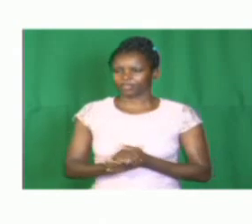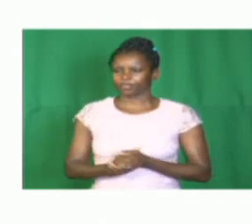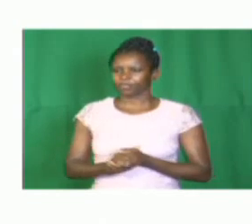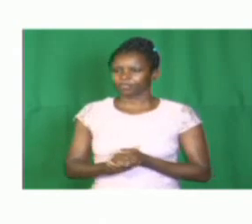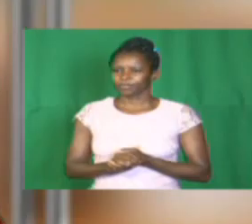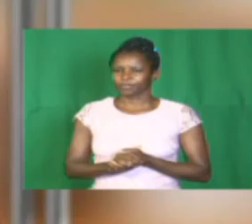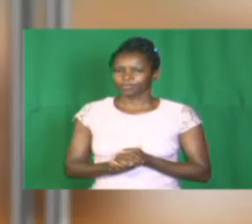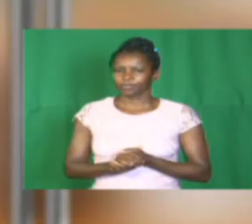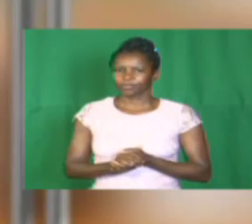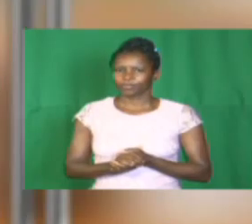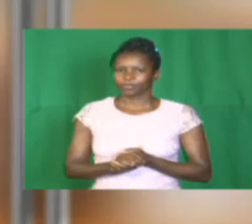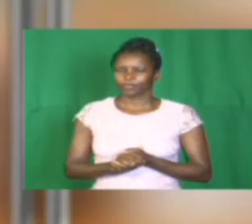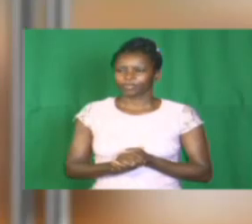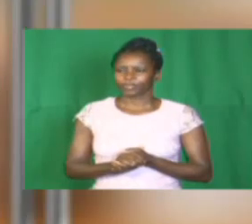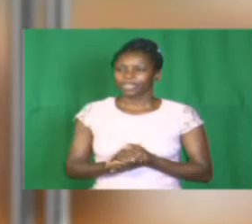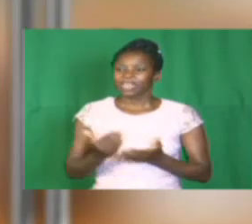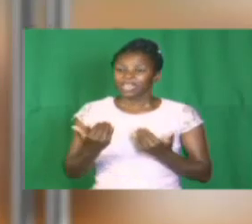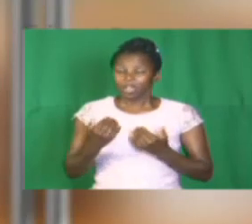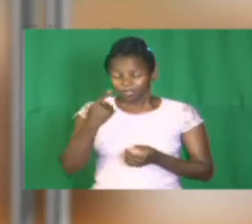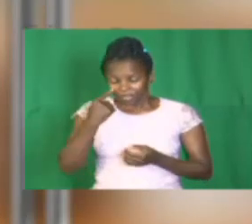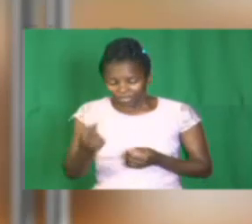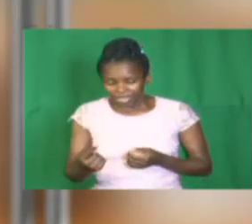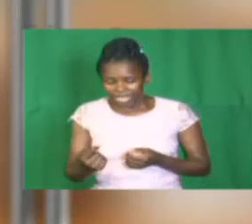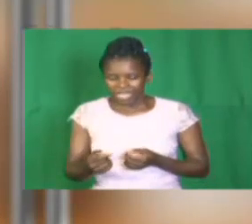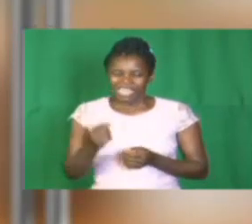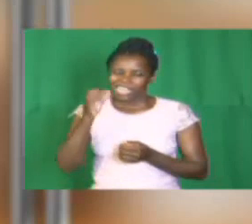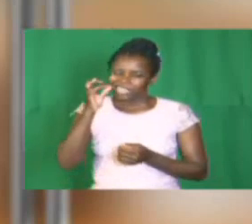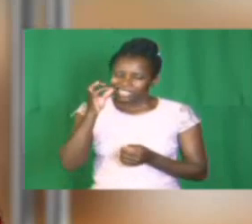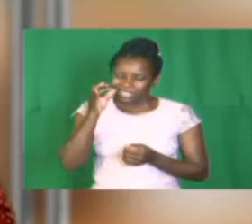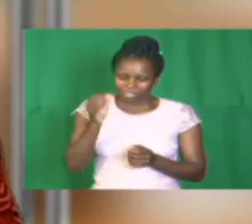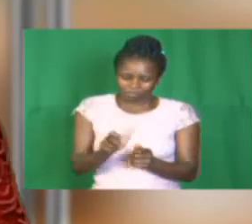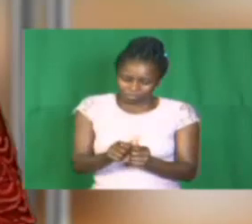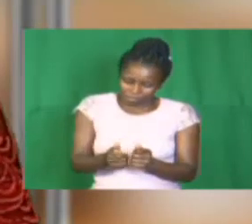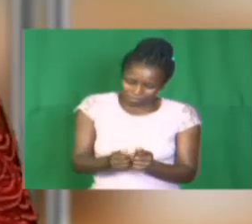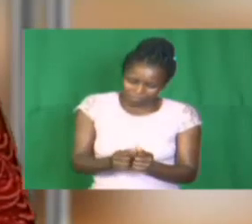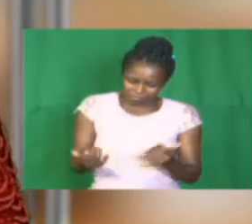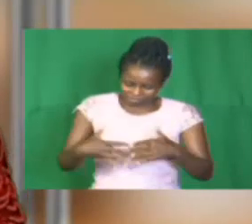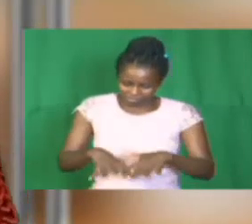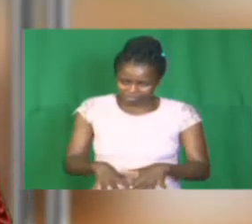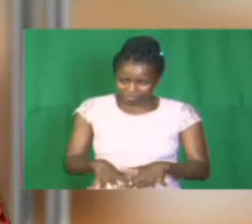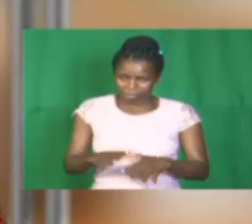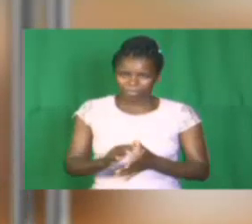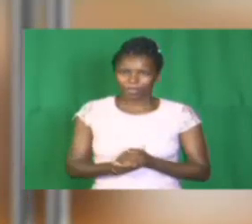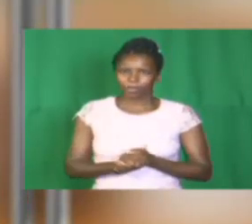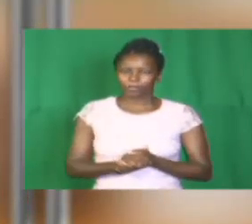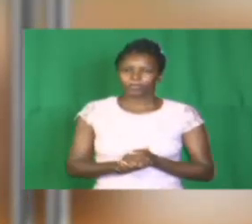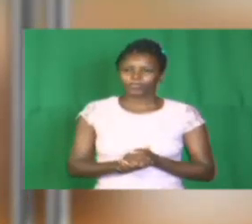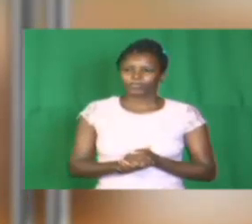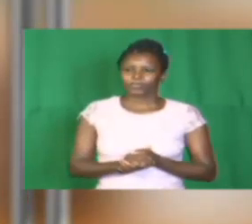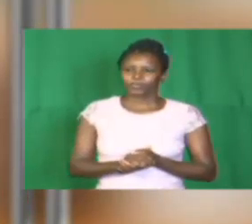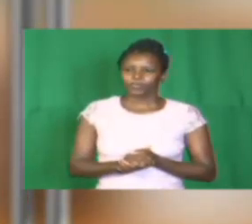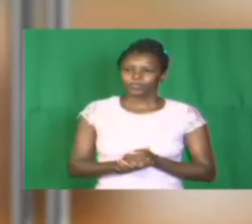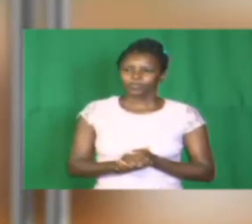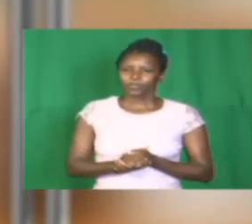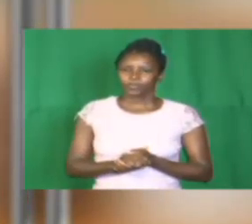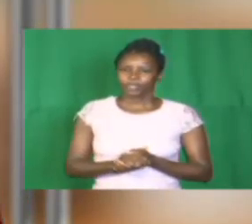the mixture of bean seeds and maize seeds. So here, these substances that